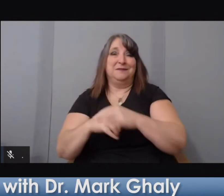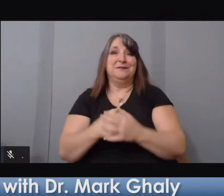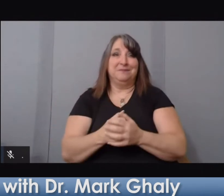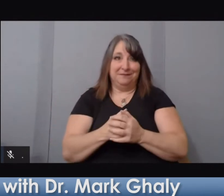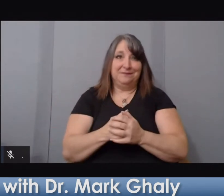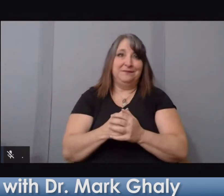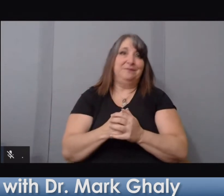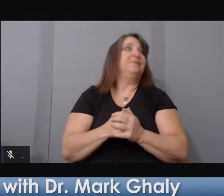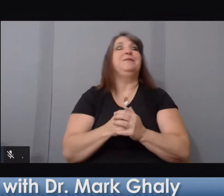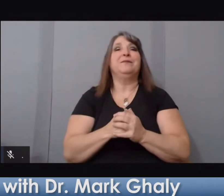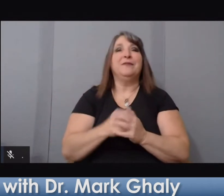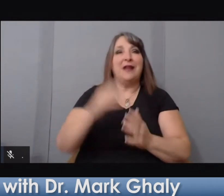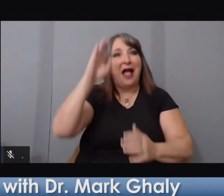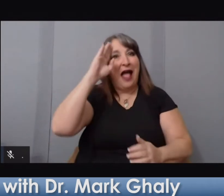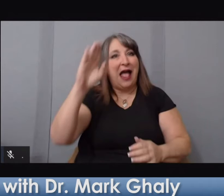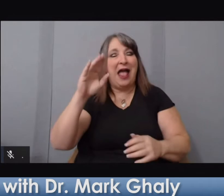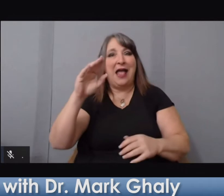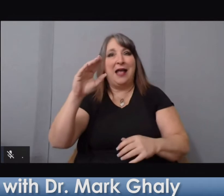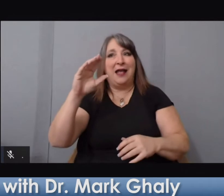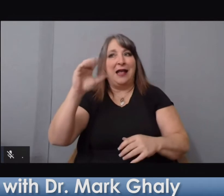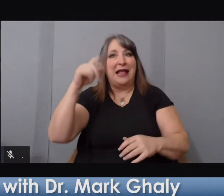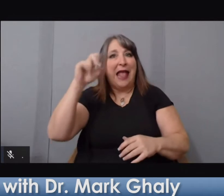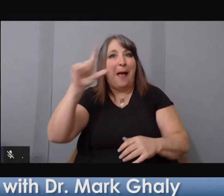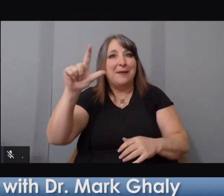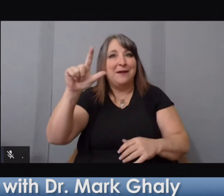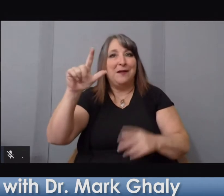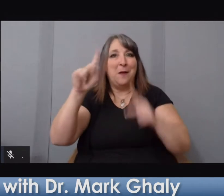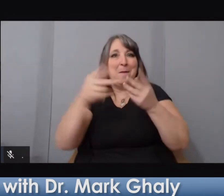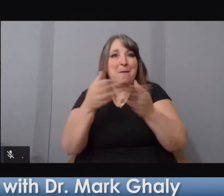Broad, Capital Public Radio.